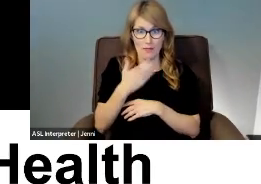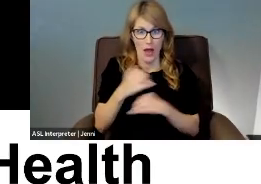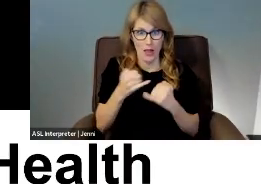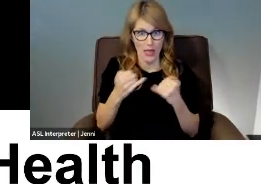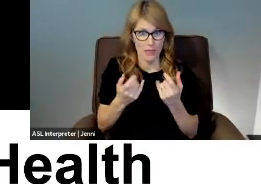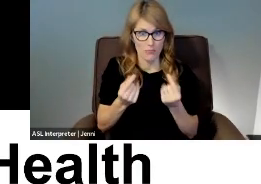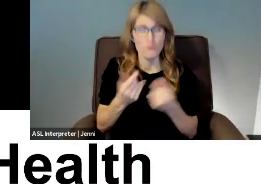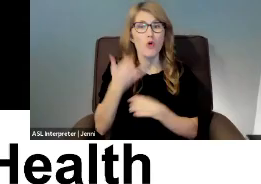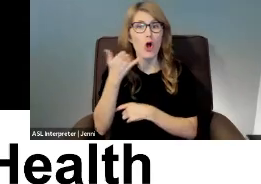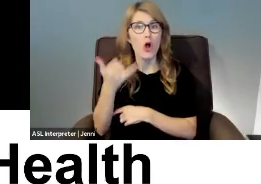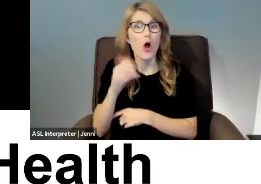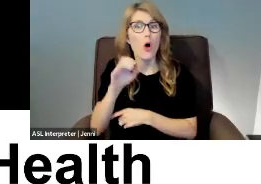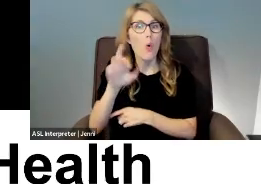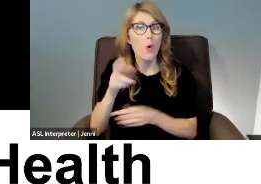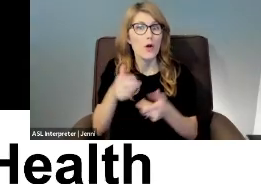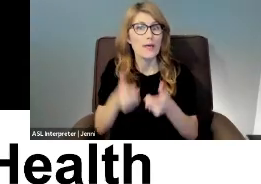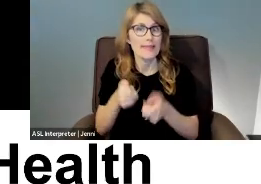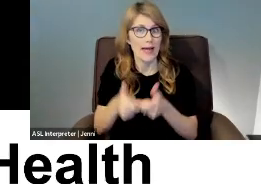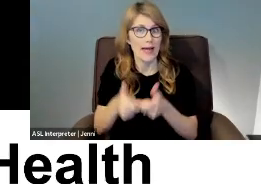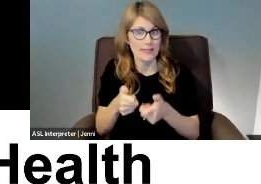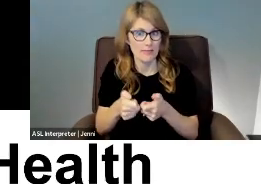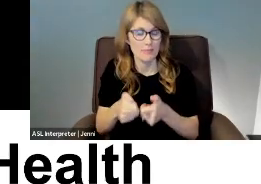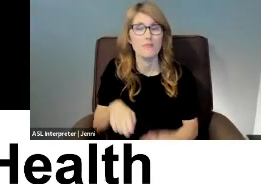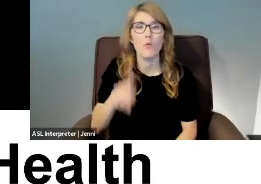or text